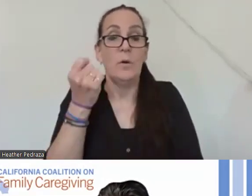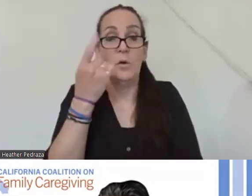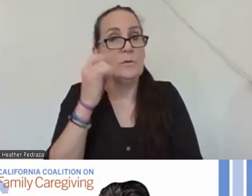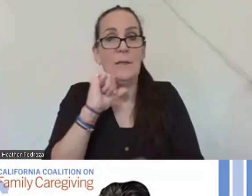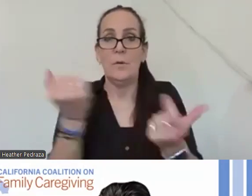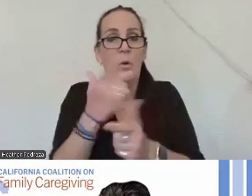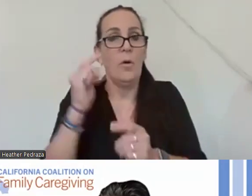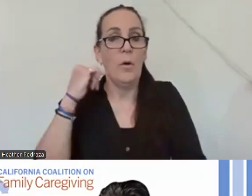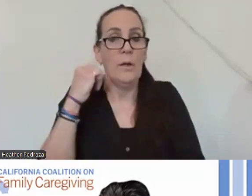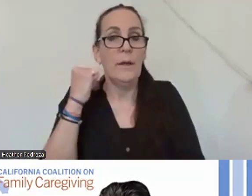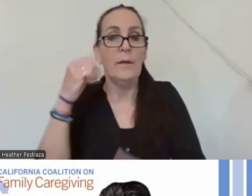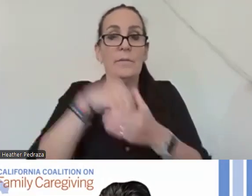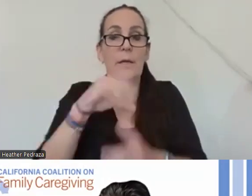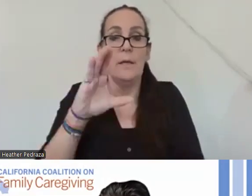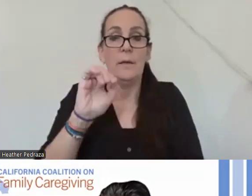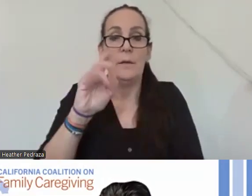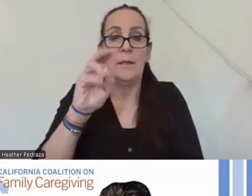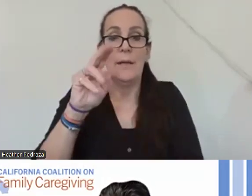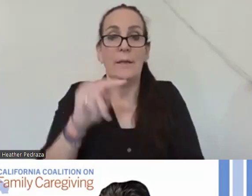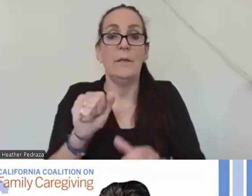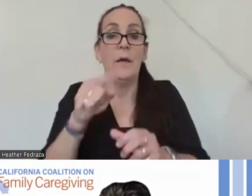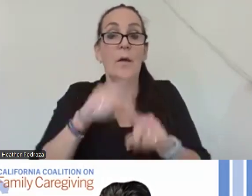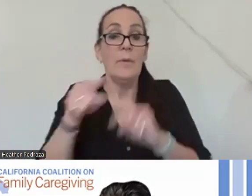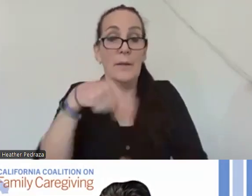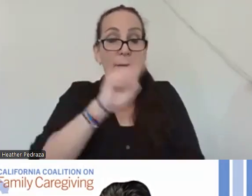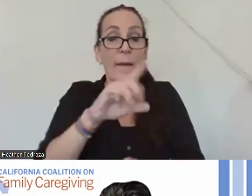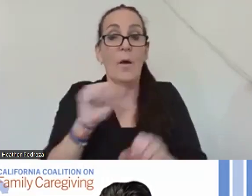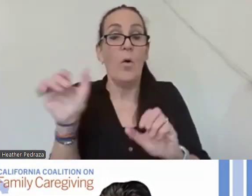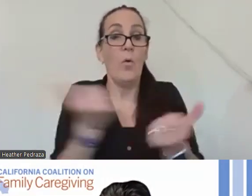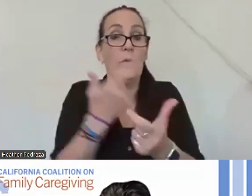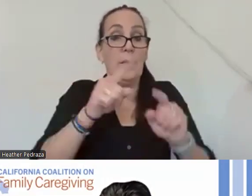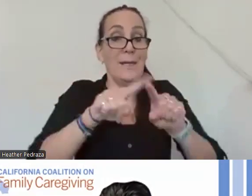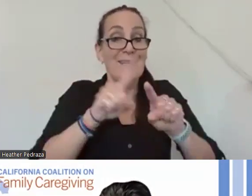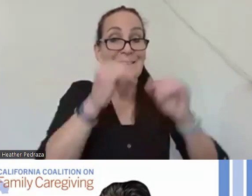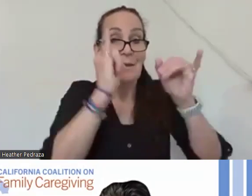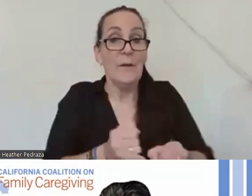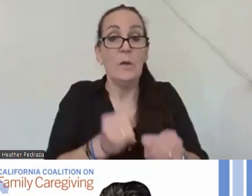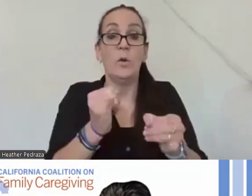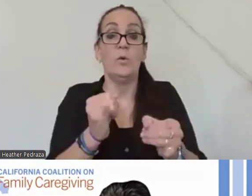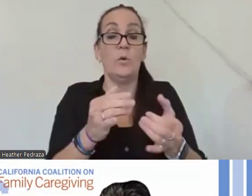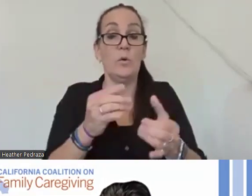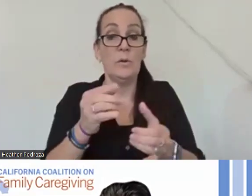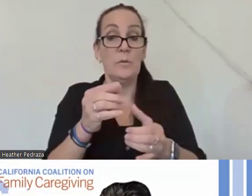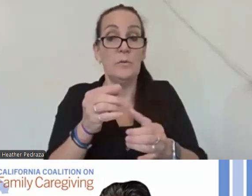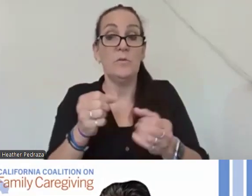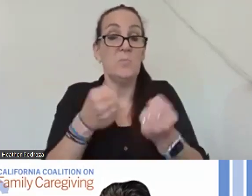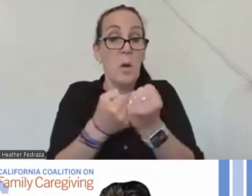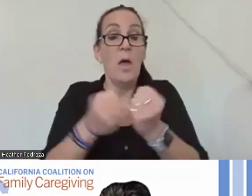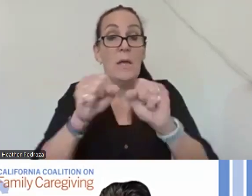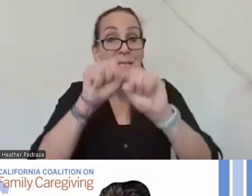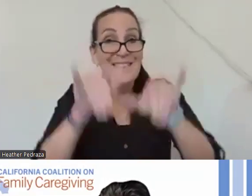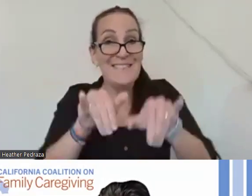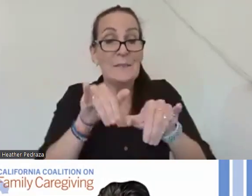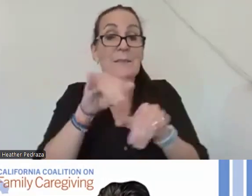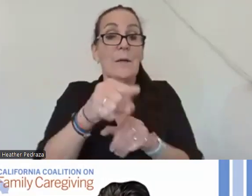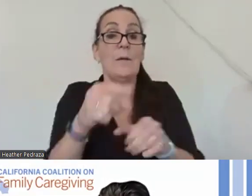supports. They are personally and individually and in a group keeping older persons and individuals with disability